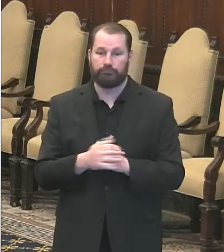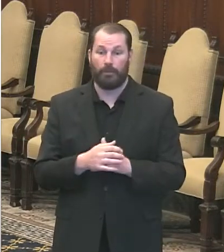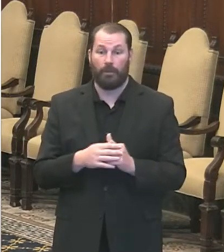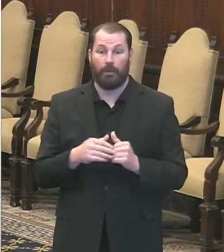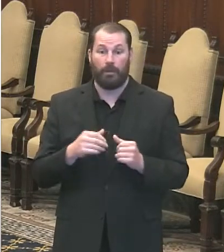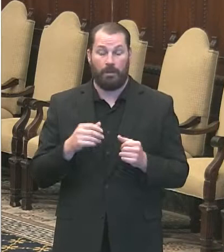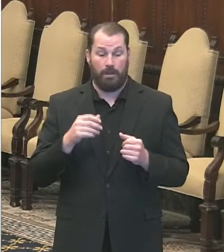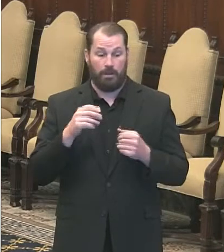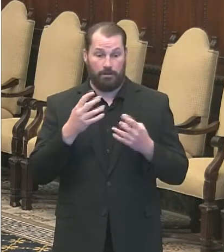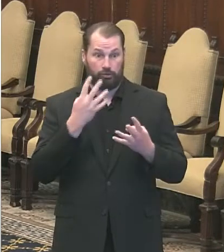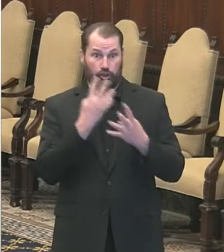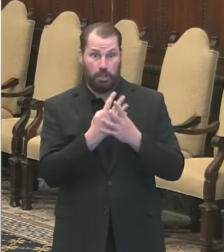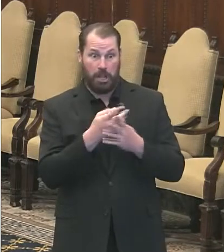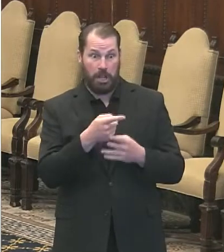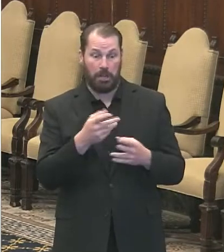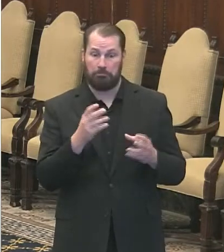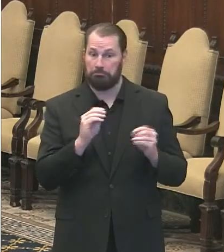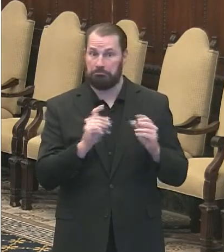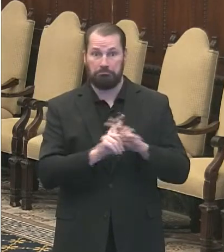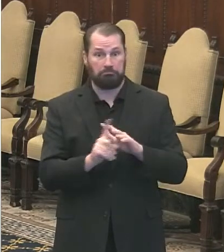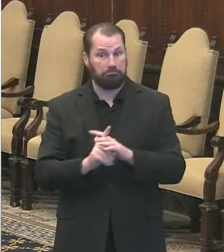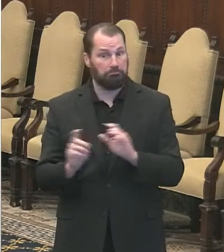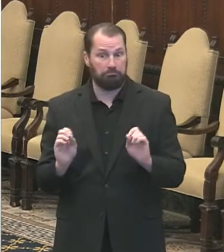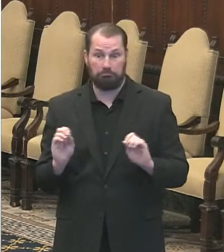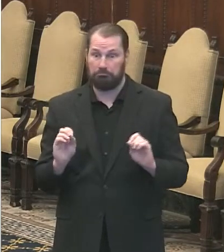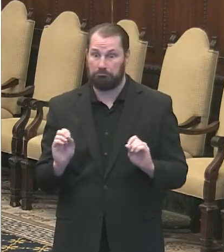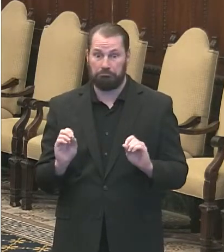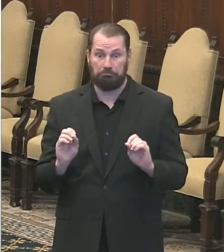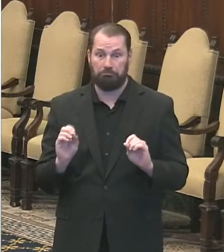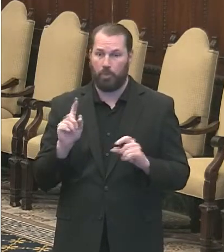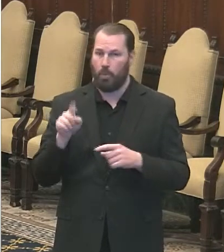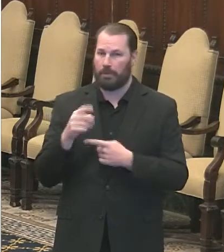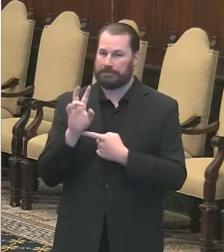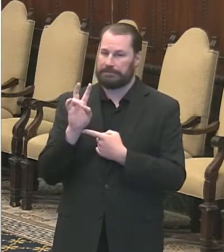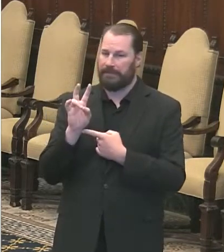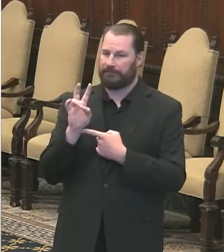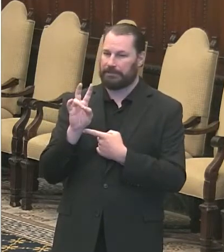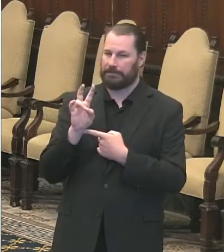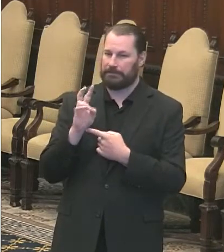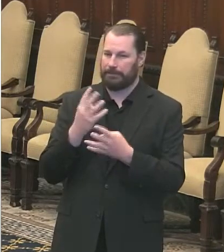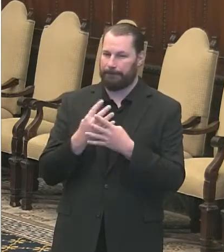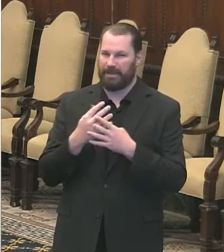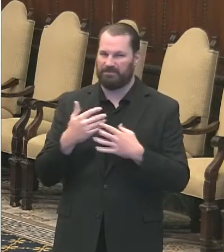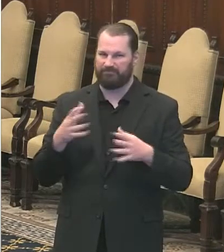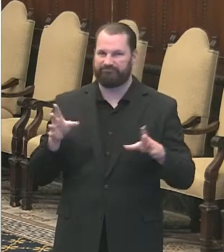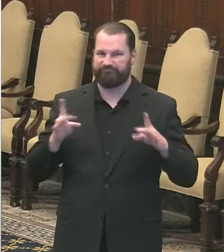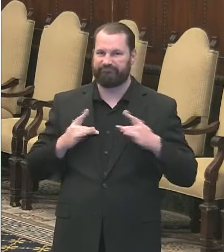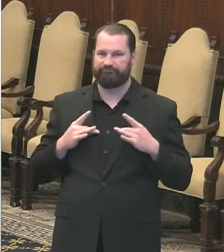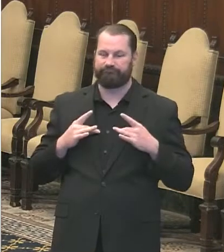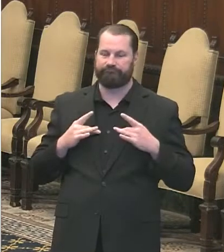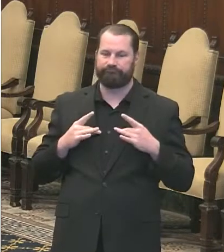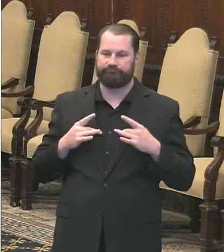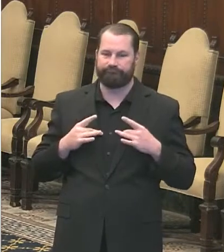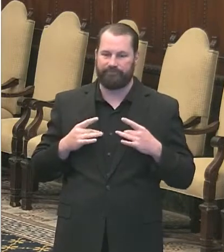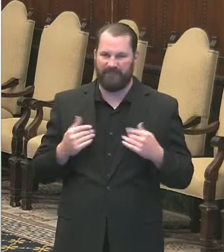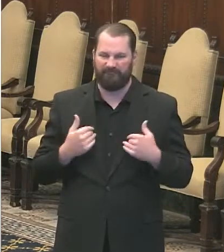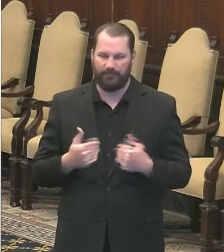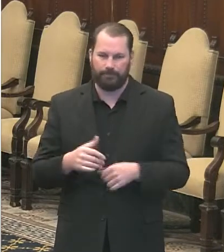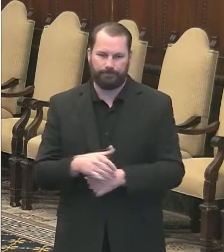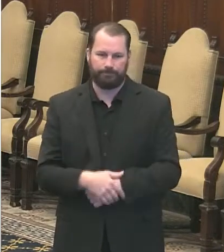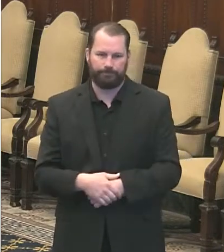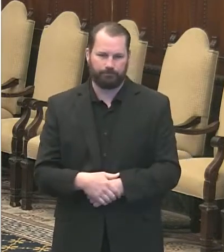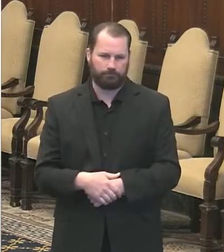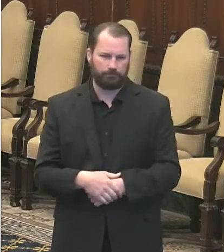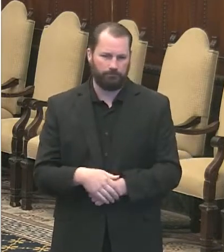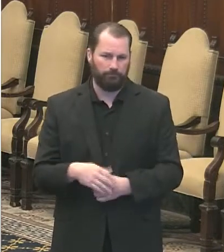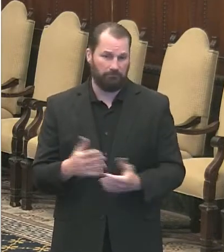inmates since this time yesterday. Currently, there are only 7 inmates that have active infection. The other ones have been removed from isolation. That's the lowest number we've had really since the